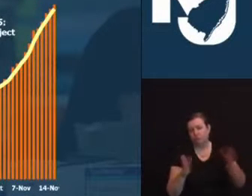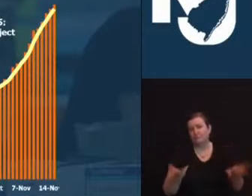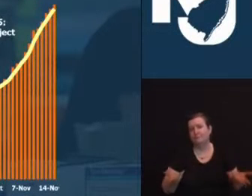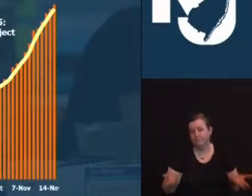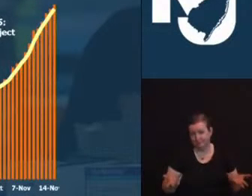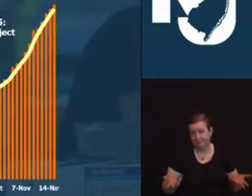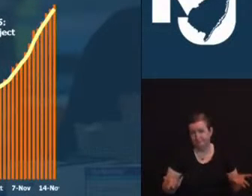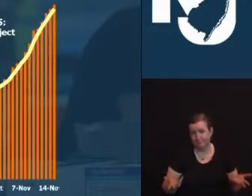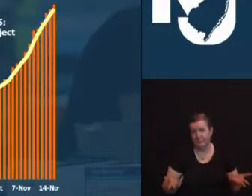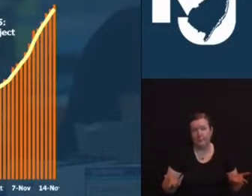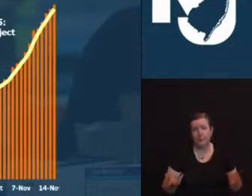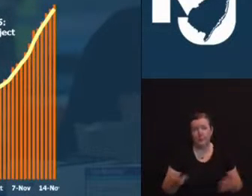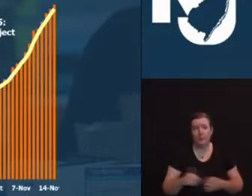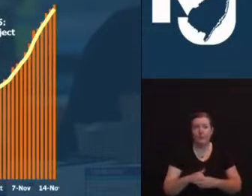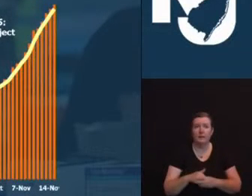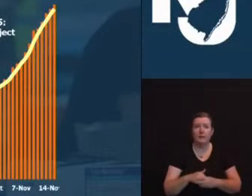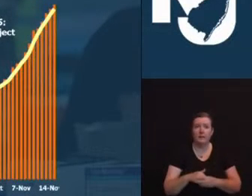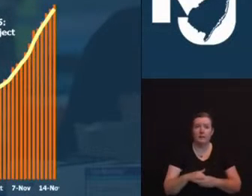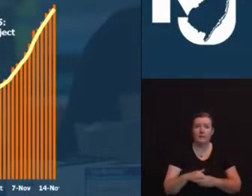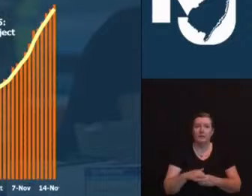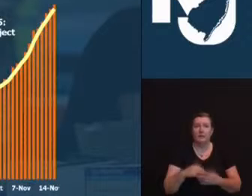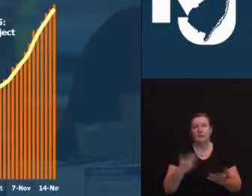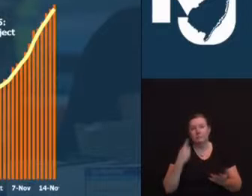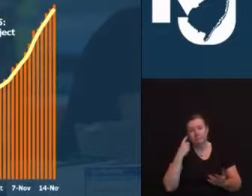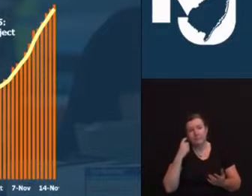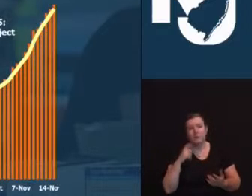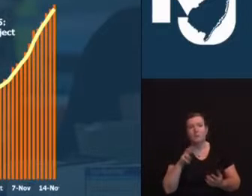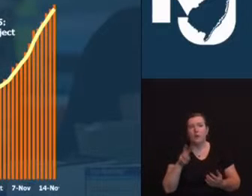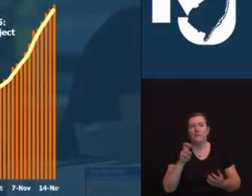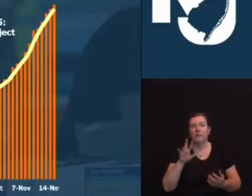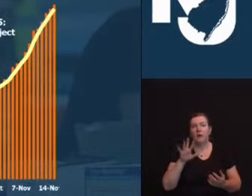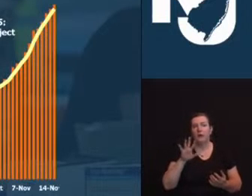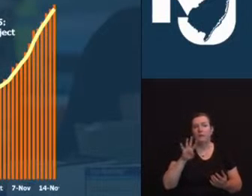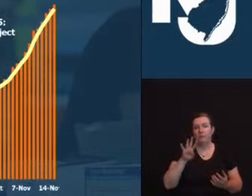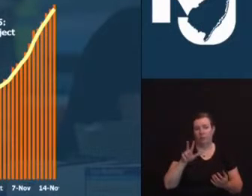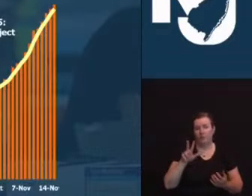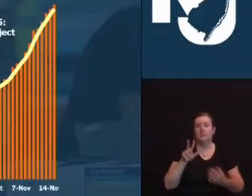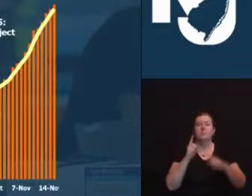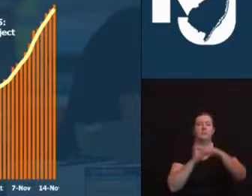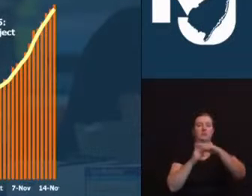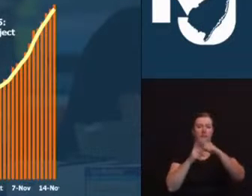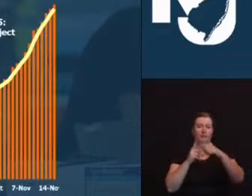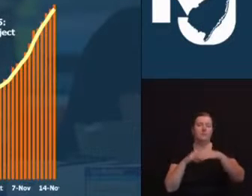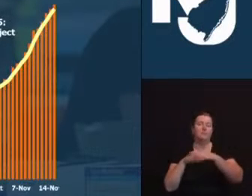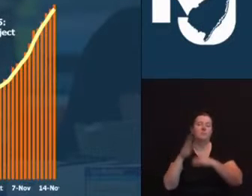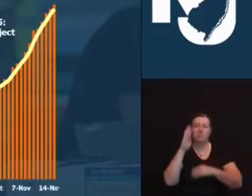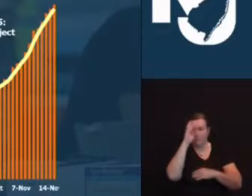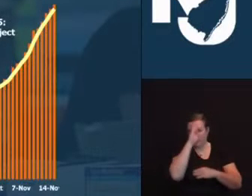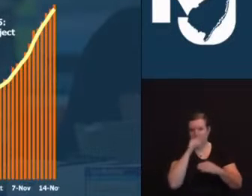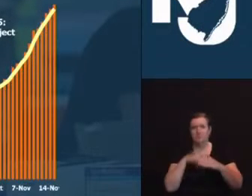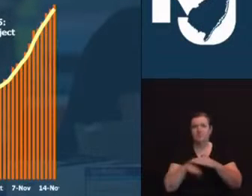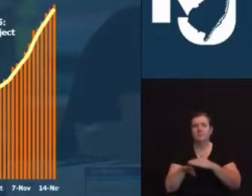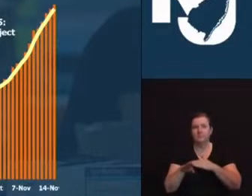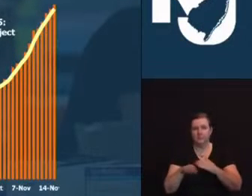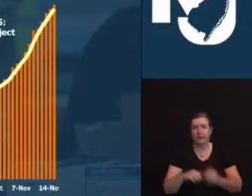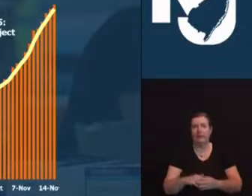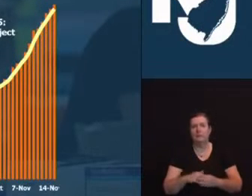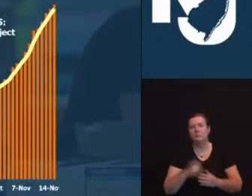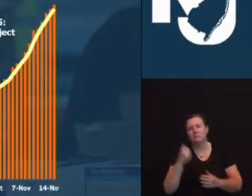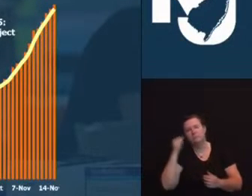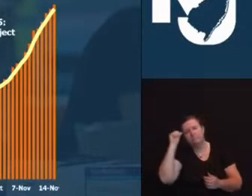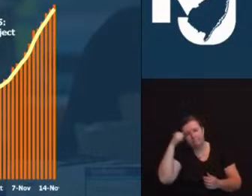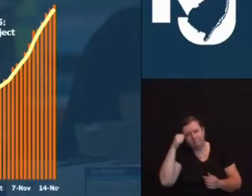253 COVID positive patients were admitted just yesterday. And just yesterday, again, this is apples to oranges because they're not yet